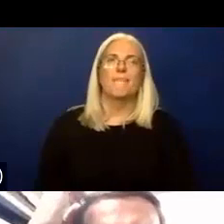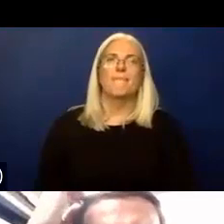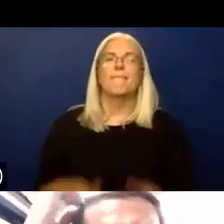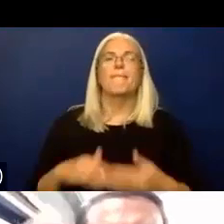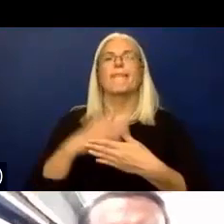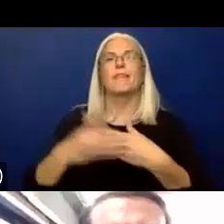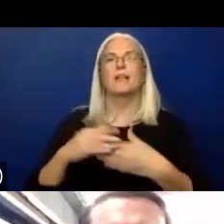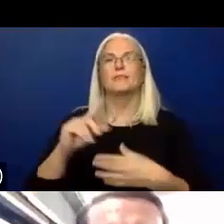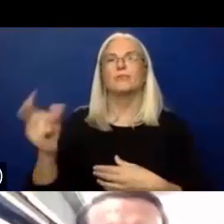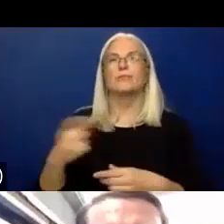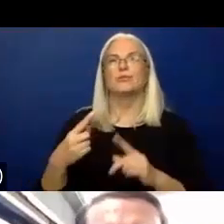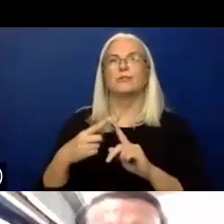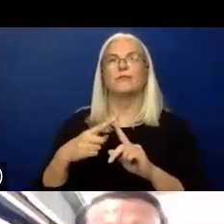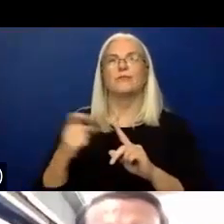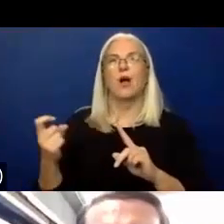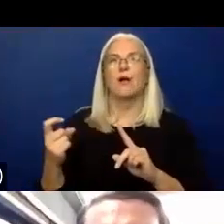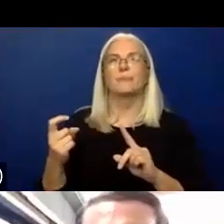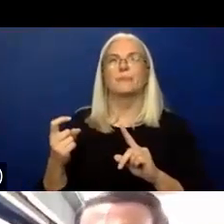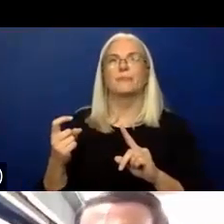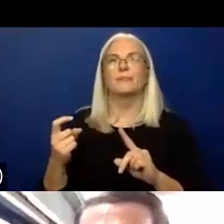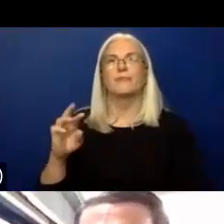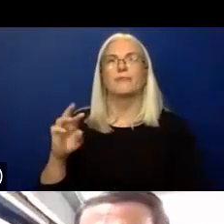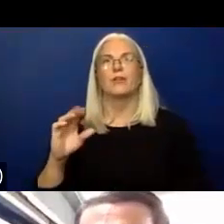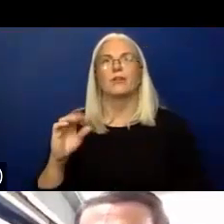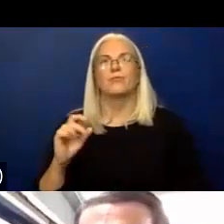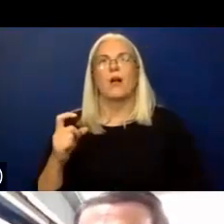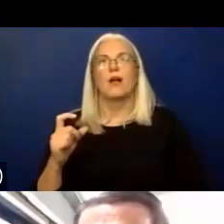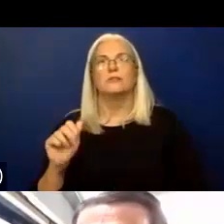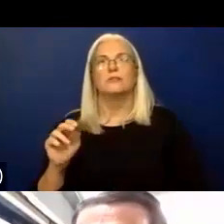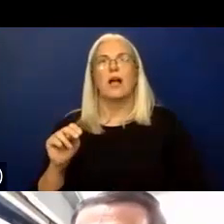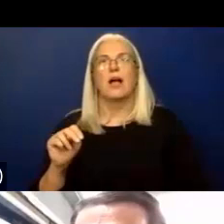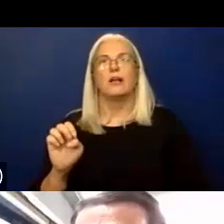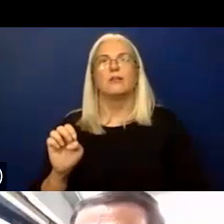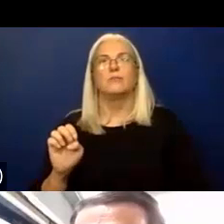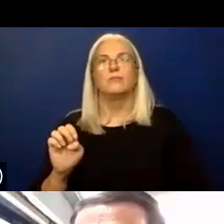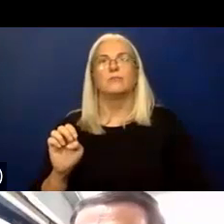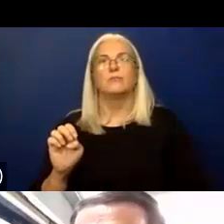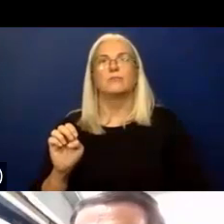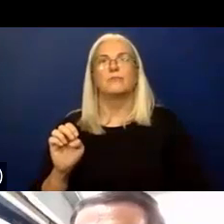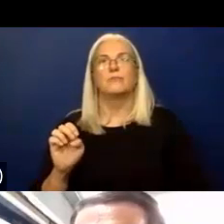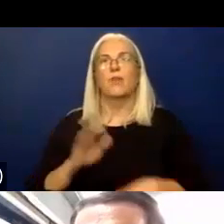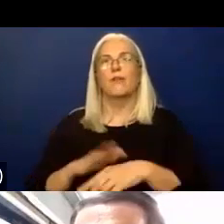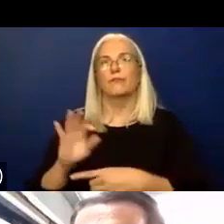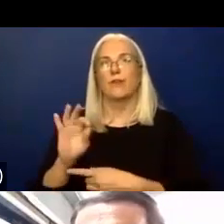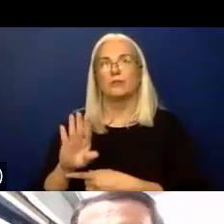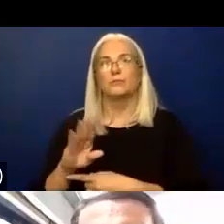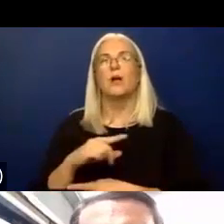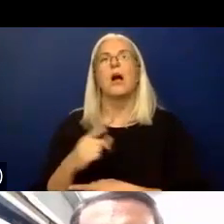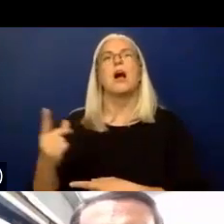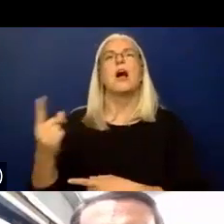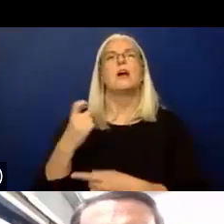comes from Roxanne, who asks about guidance on a reimbursement for